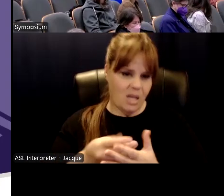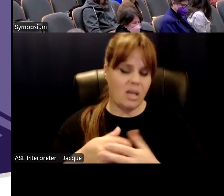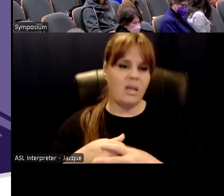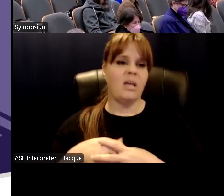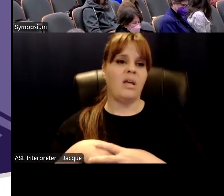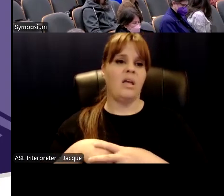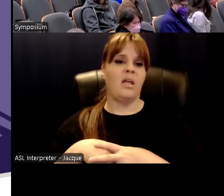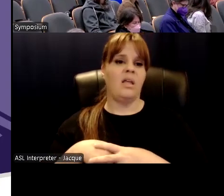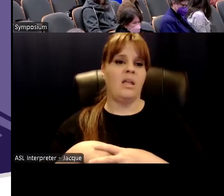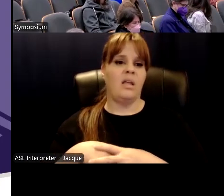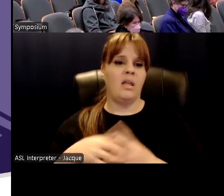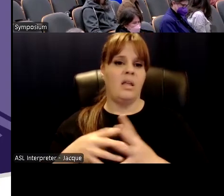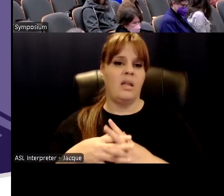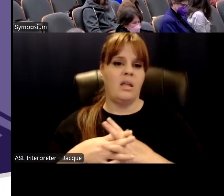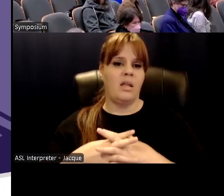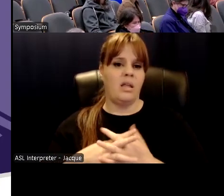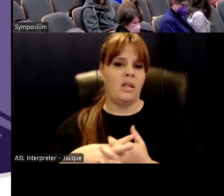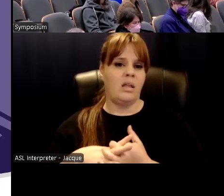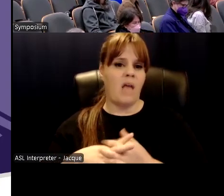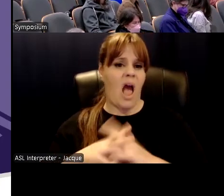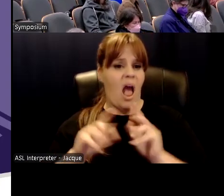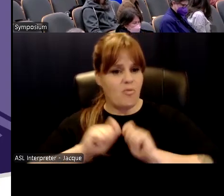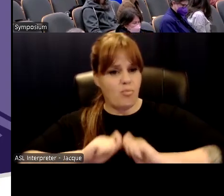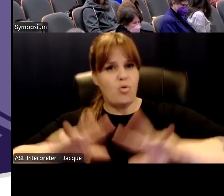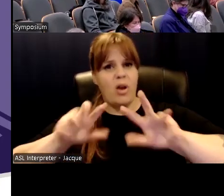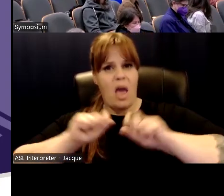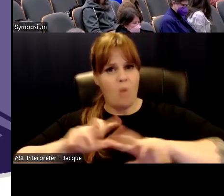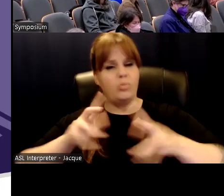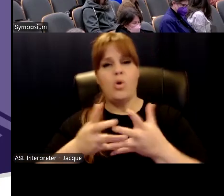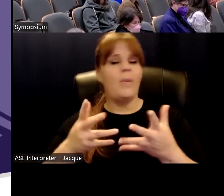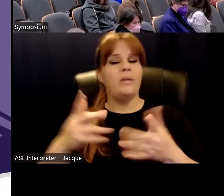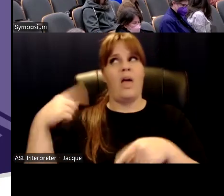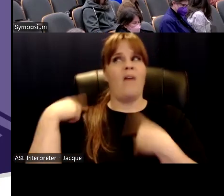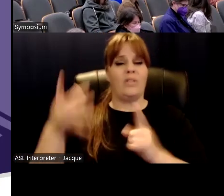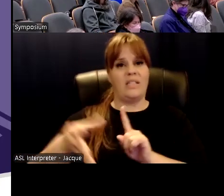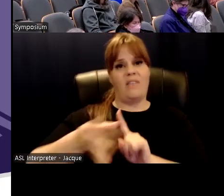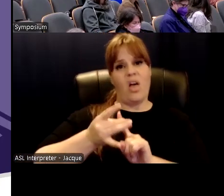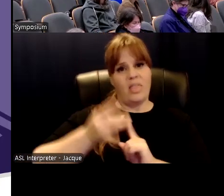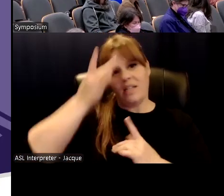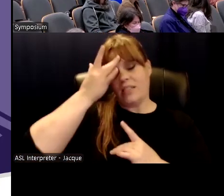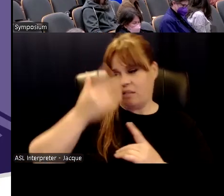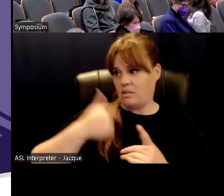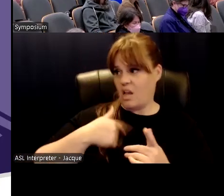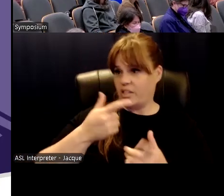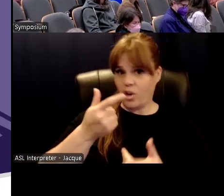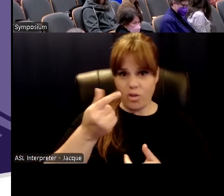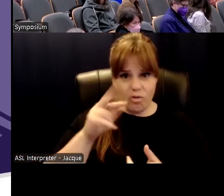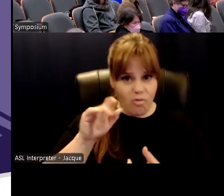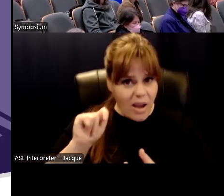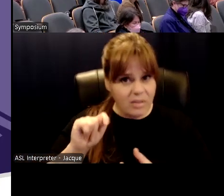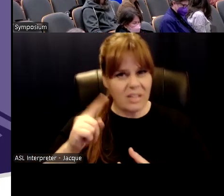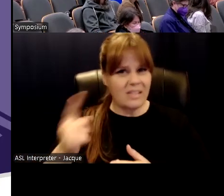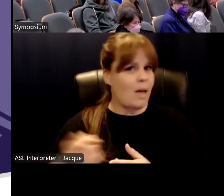so much ever since I've gotten this disease. And are there grants, or is there something out there that